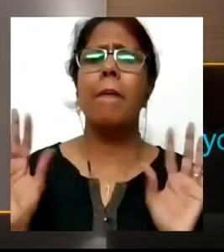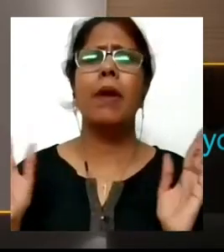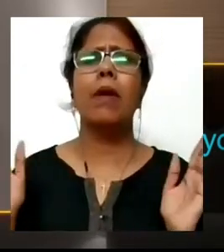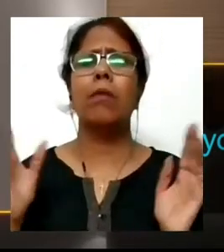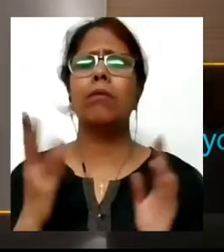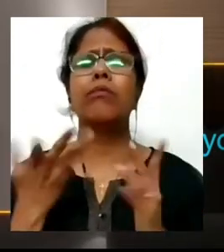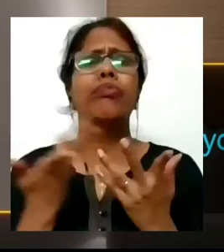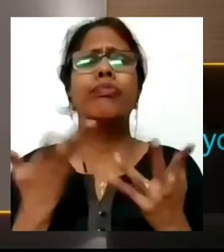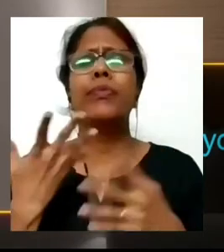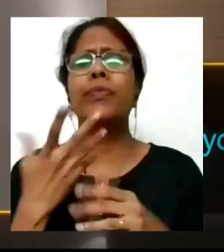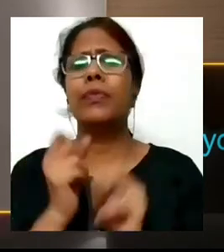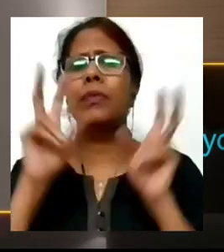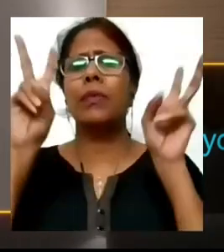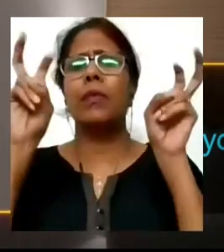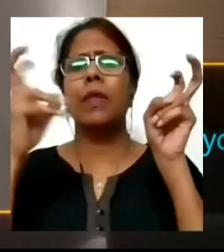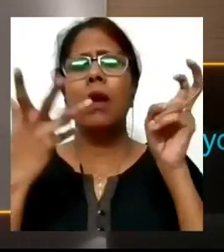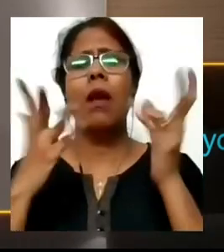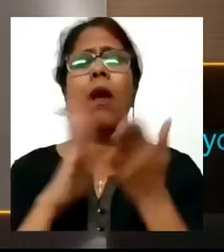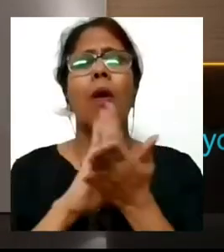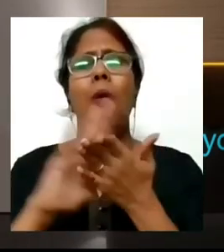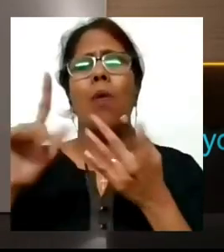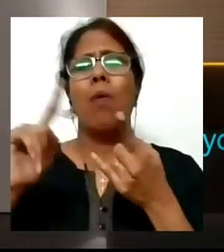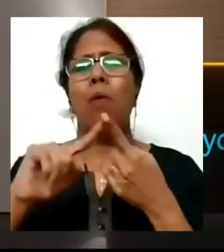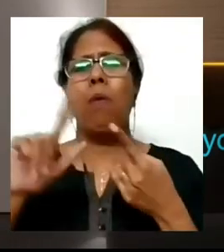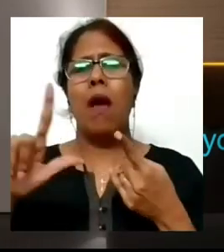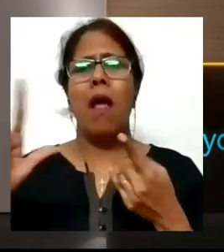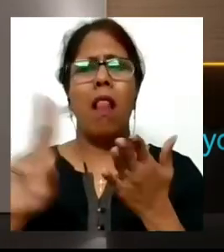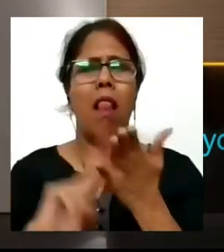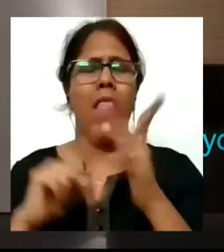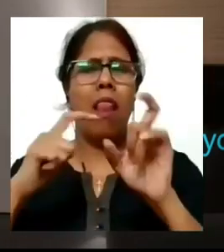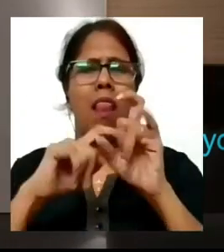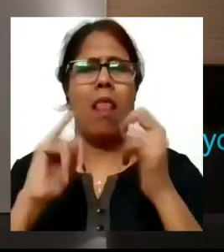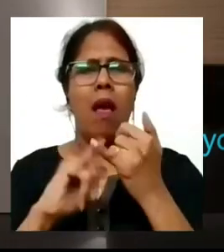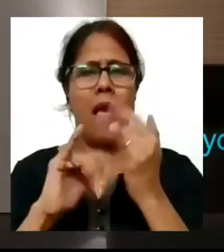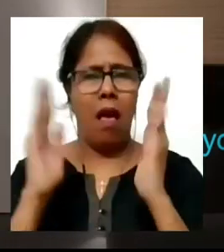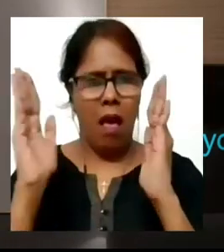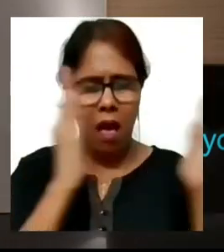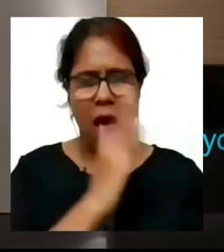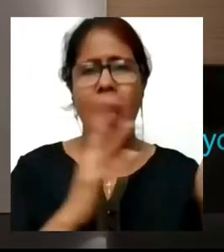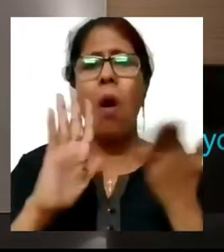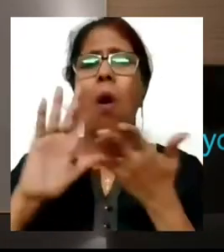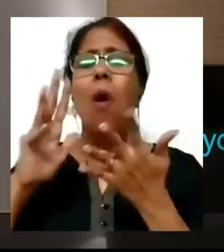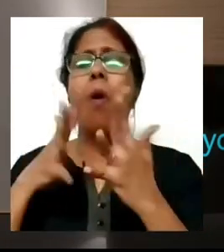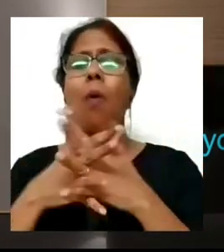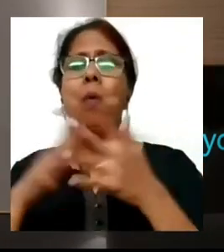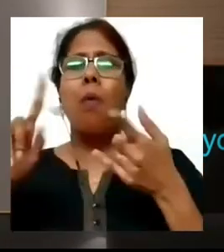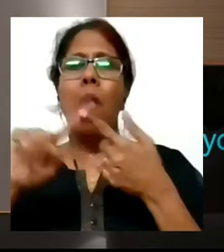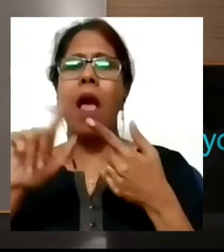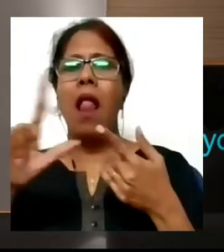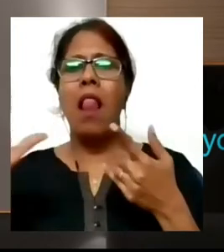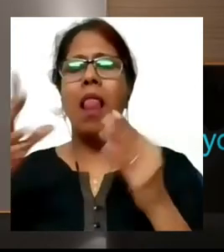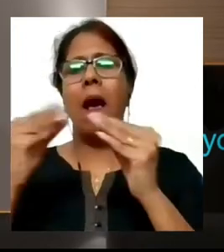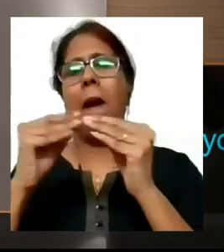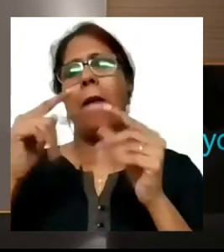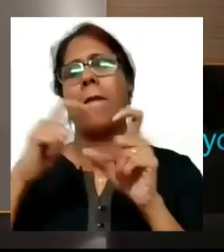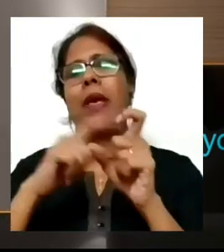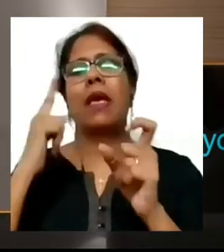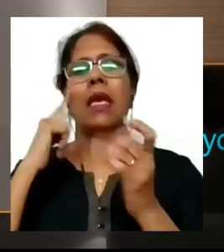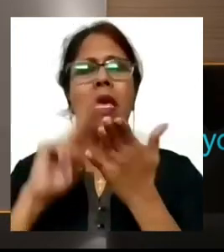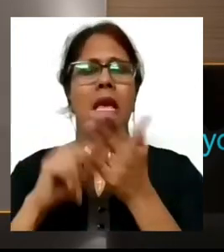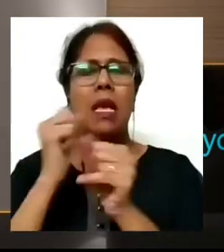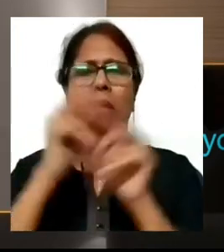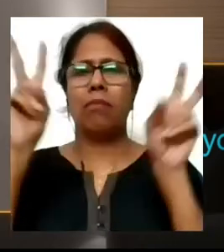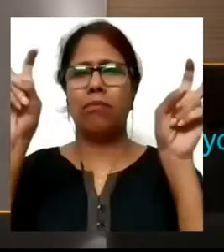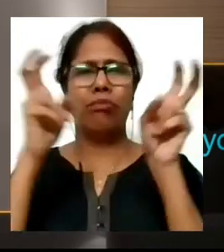we're talking about wellness and well-being being daily practice.